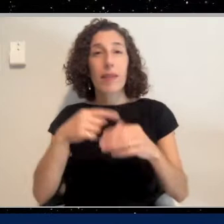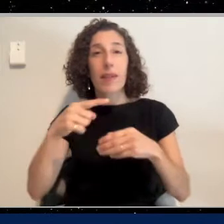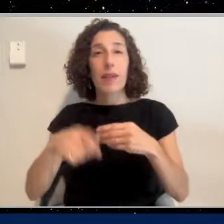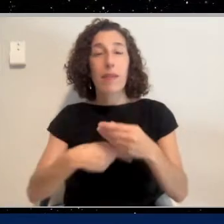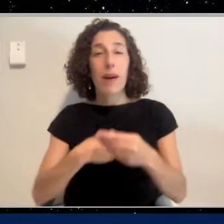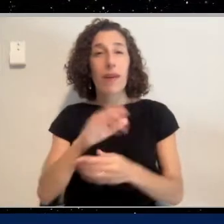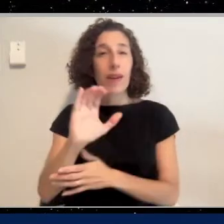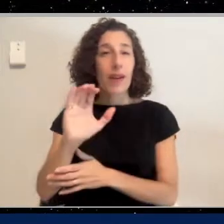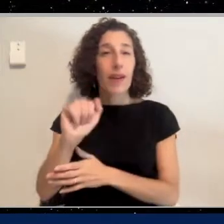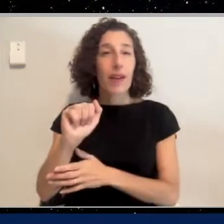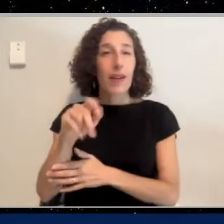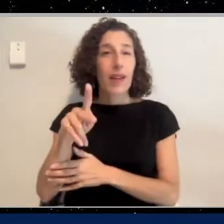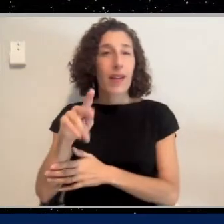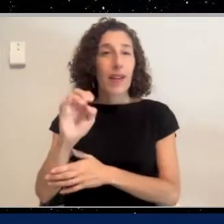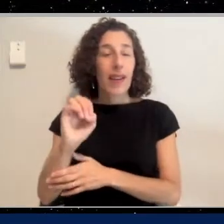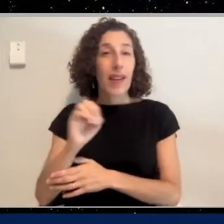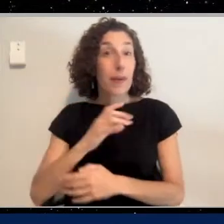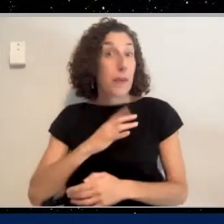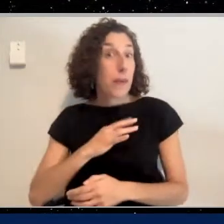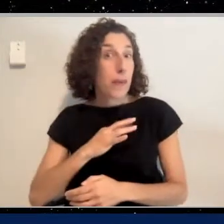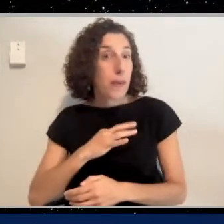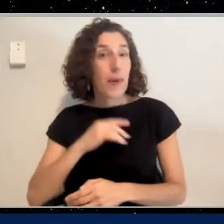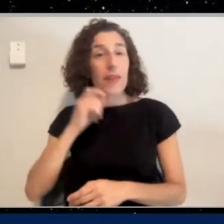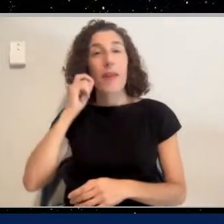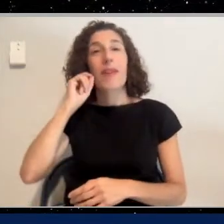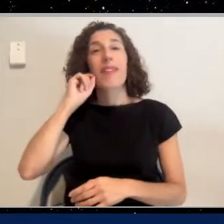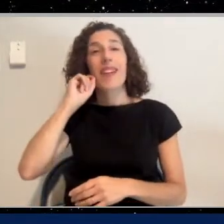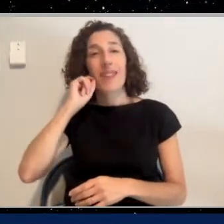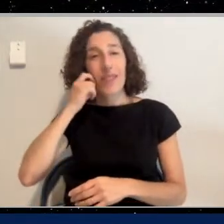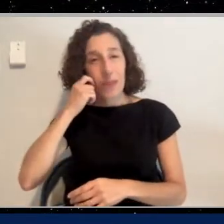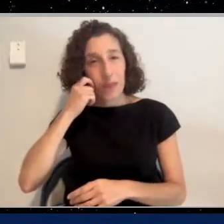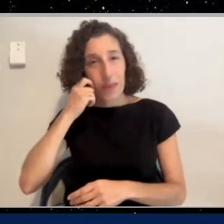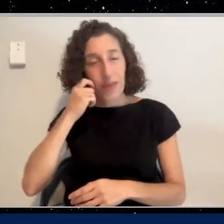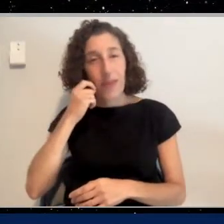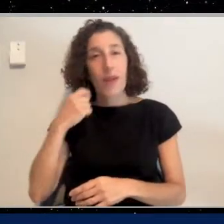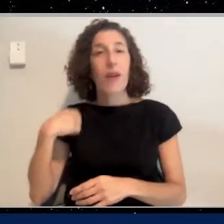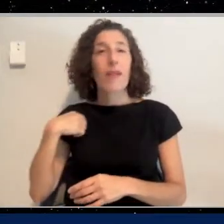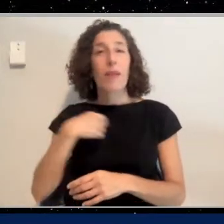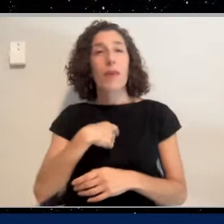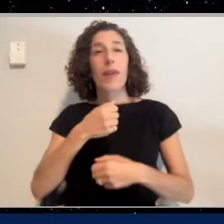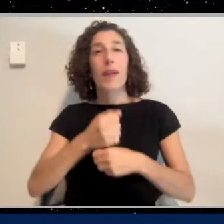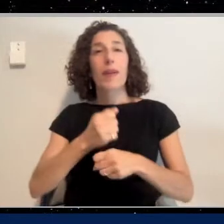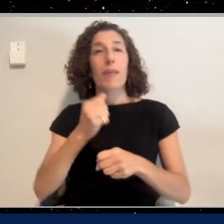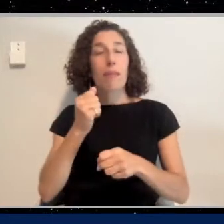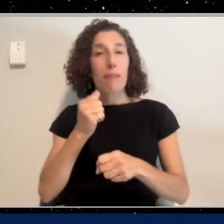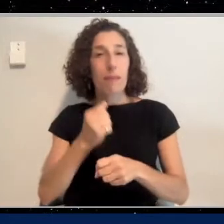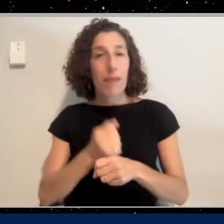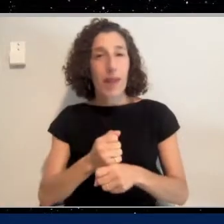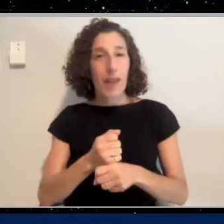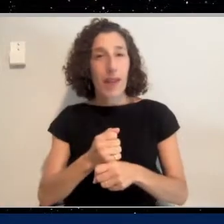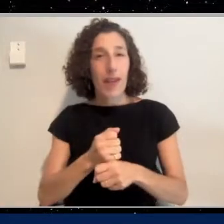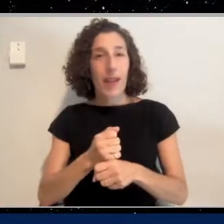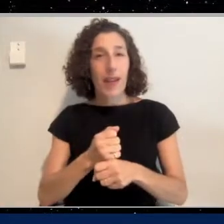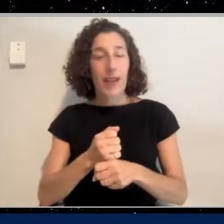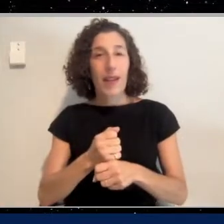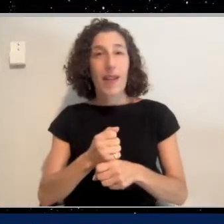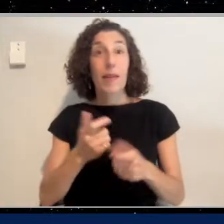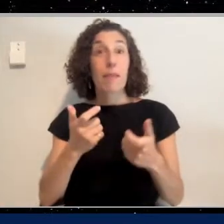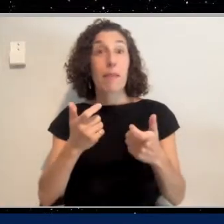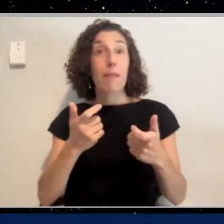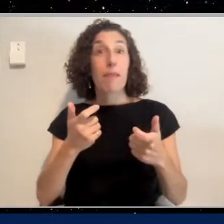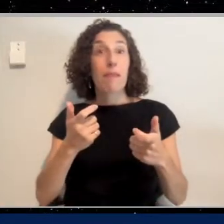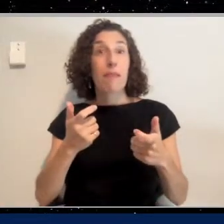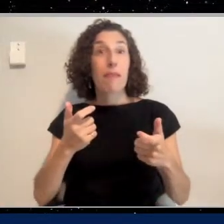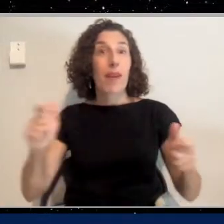team, with just a little prompting from us, made this wonderful full-scale